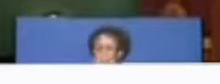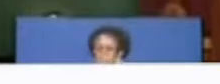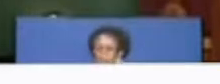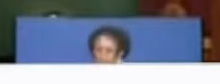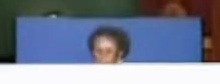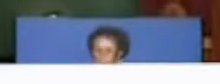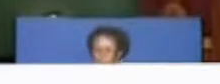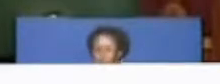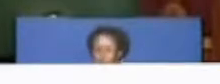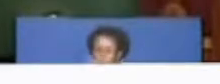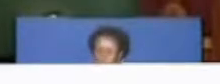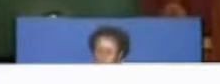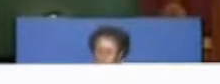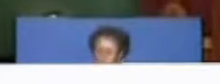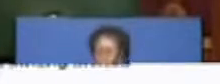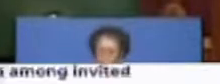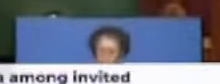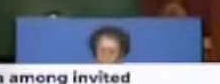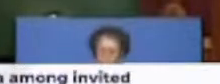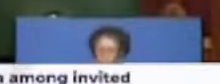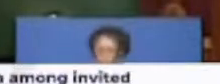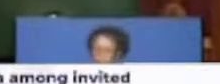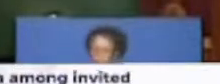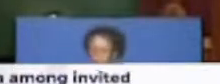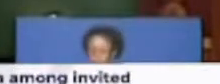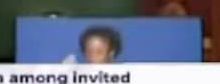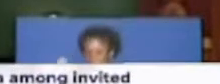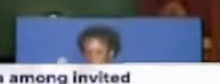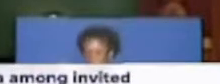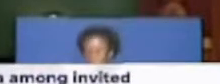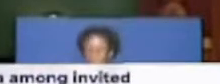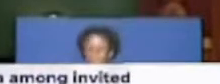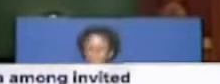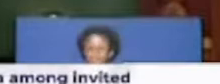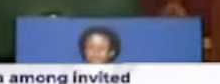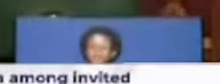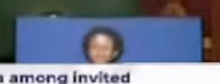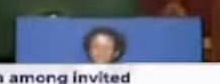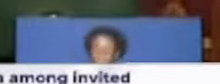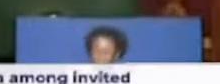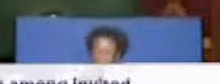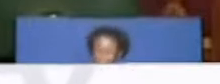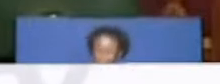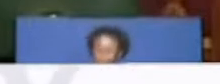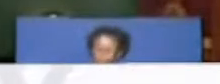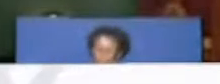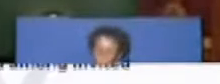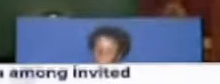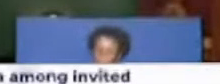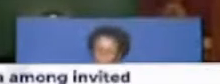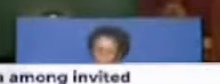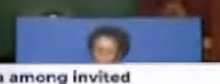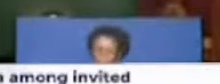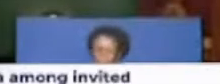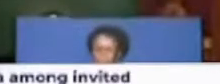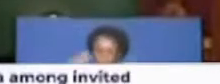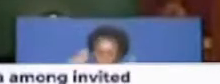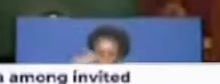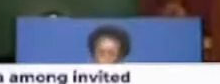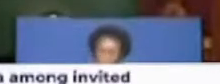56.6 billion. The first element of the 8-point program focused on Buy Kenya, Build Kenya